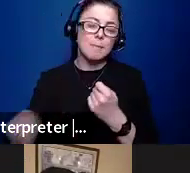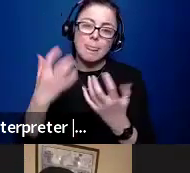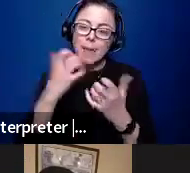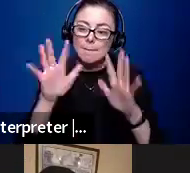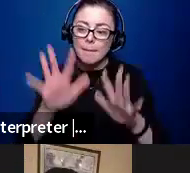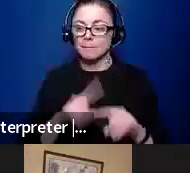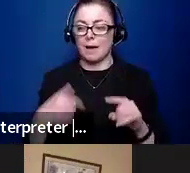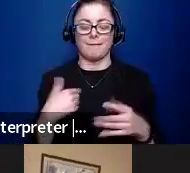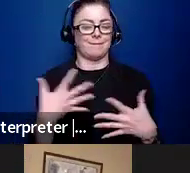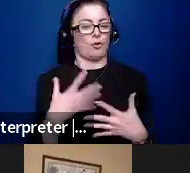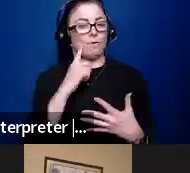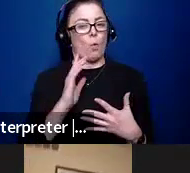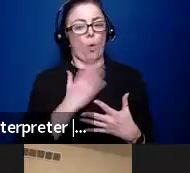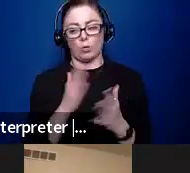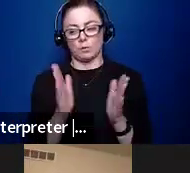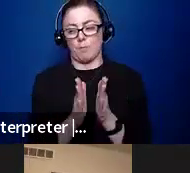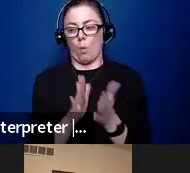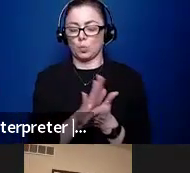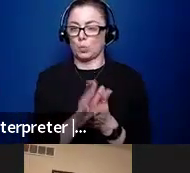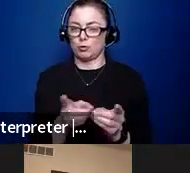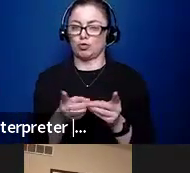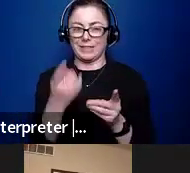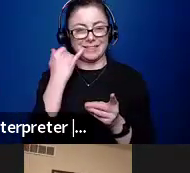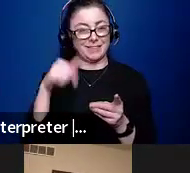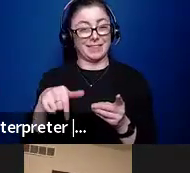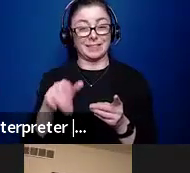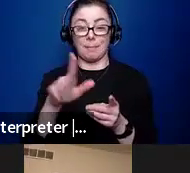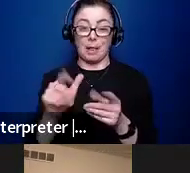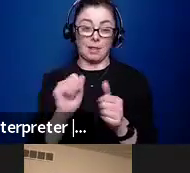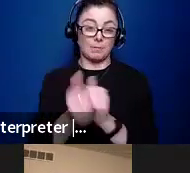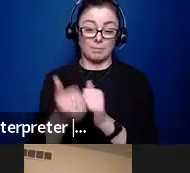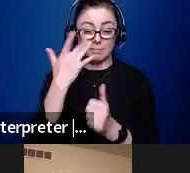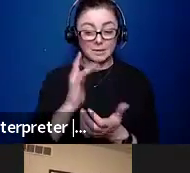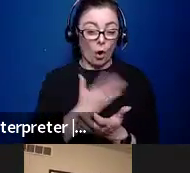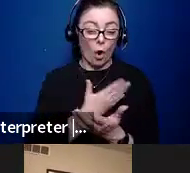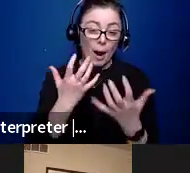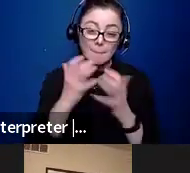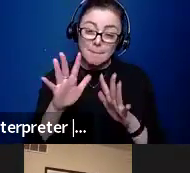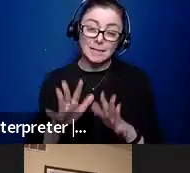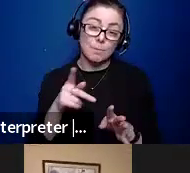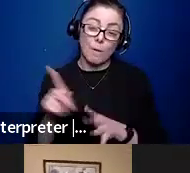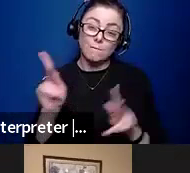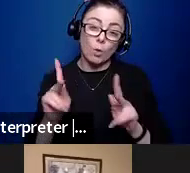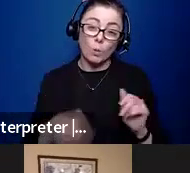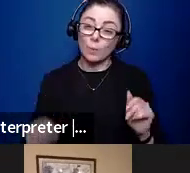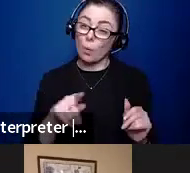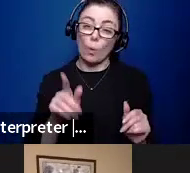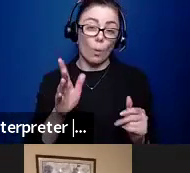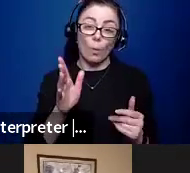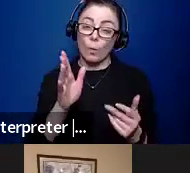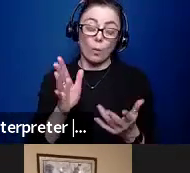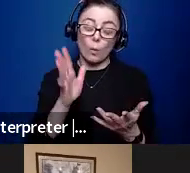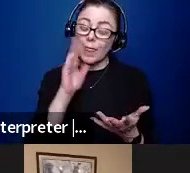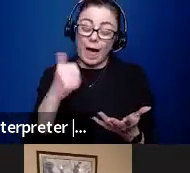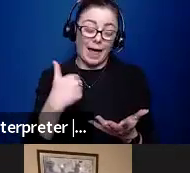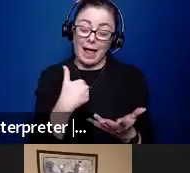school district if this bill goes through, because our amazing professionals are not going to have the resources